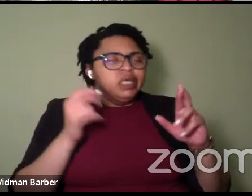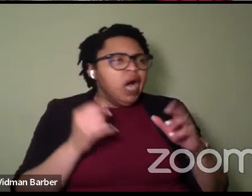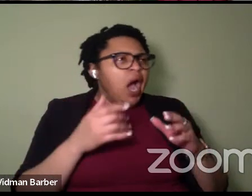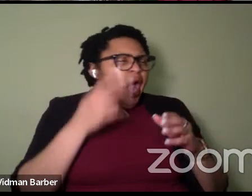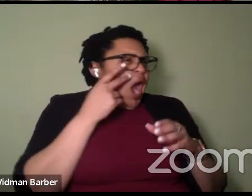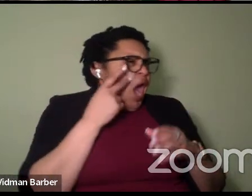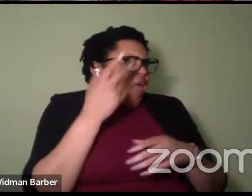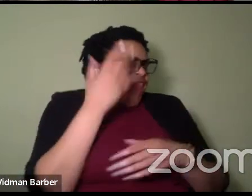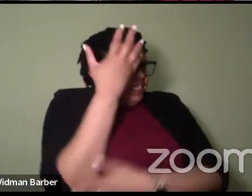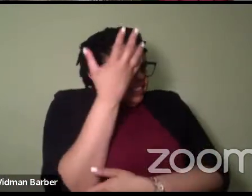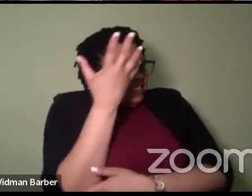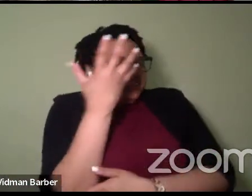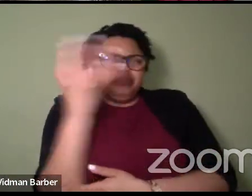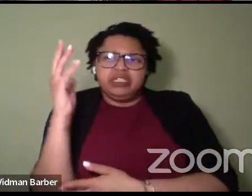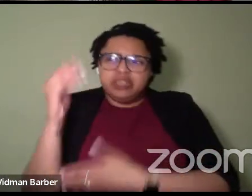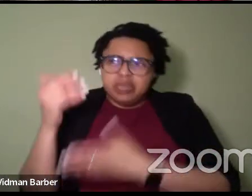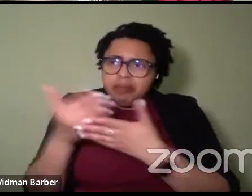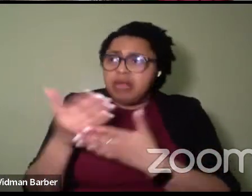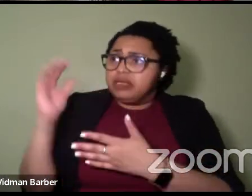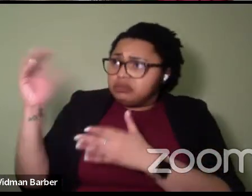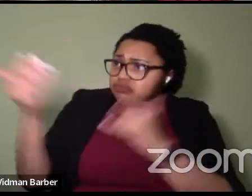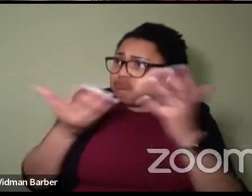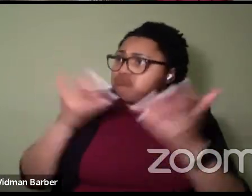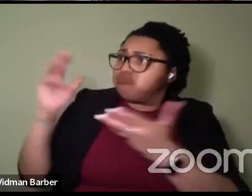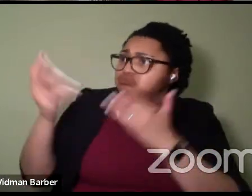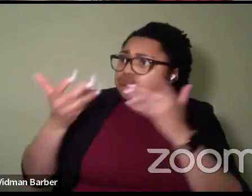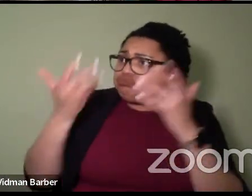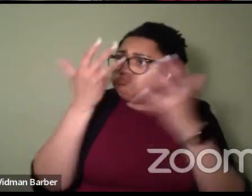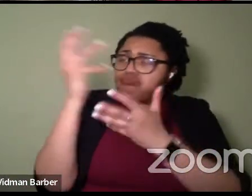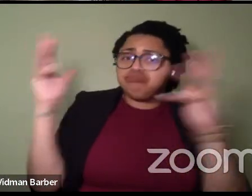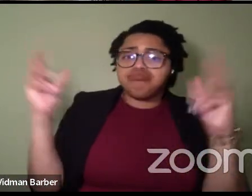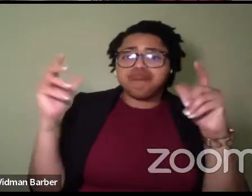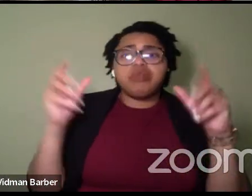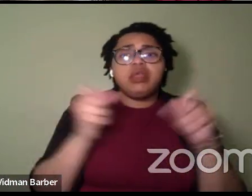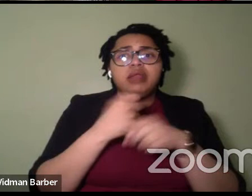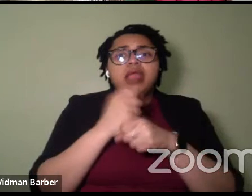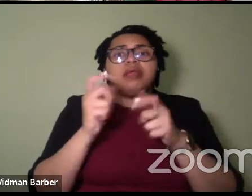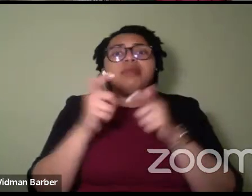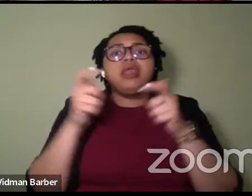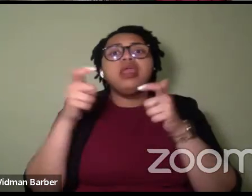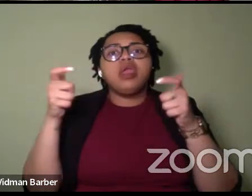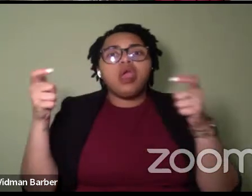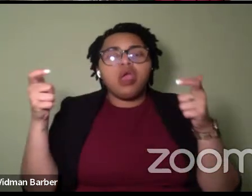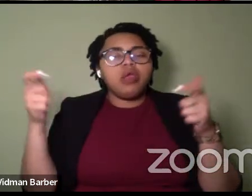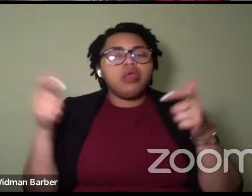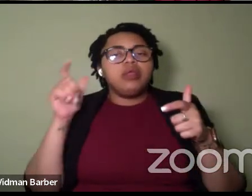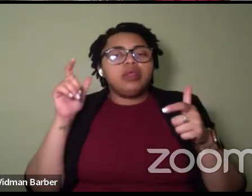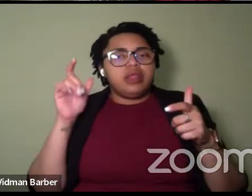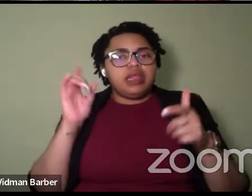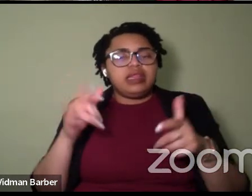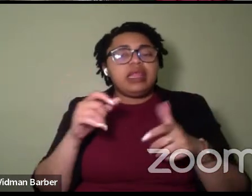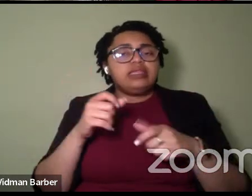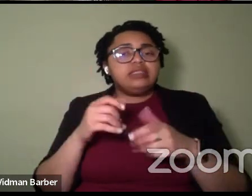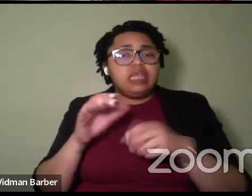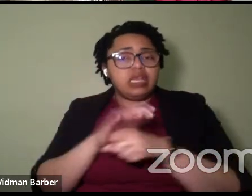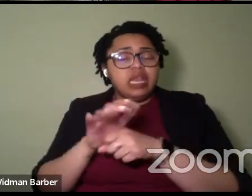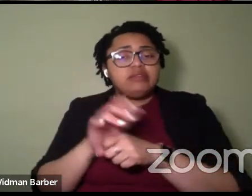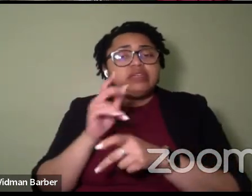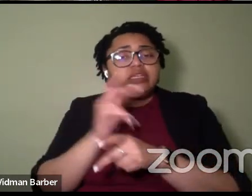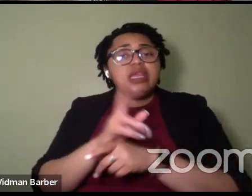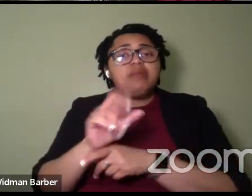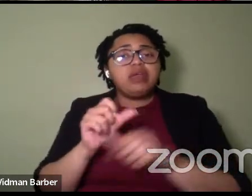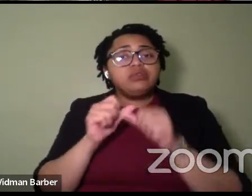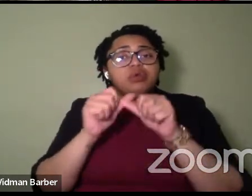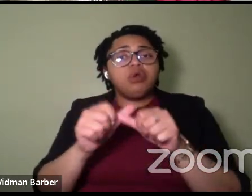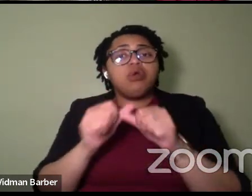that will be welcome into this forest that we've created is enough to keep us going, for me to get up tomorrow and know I probably